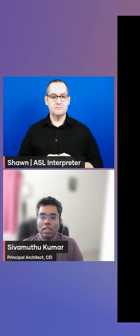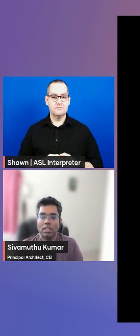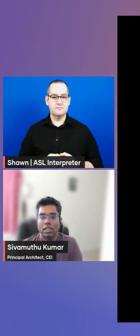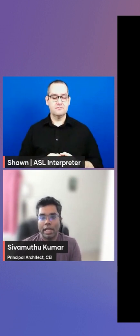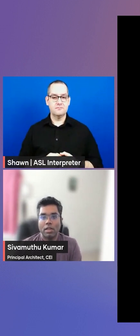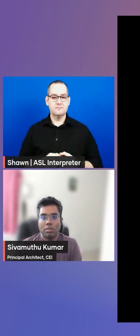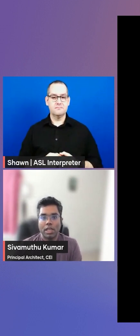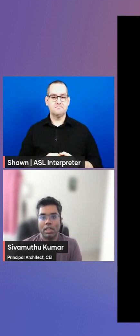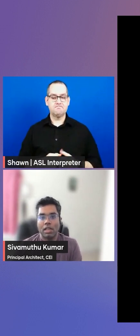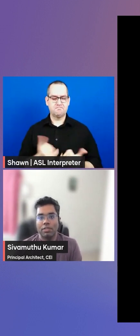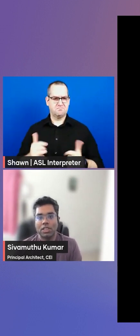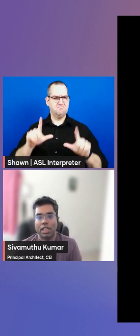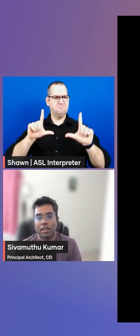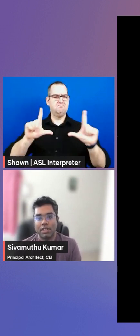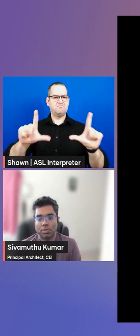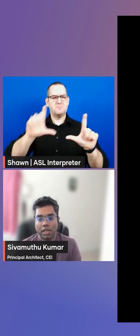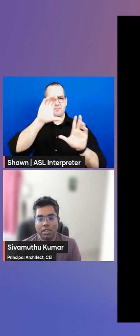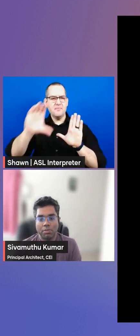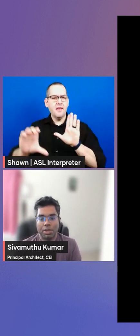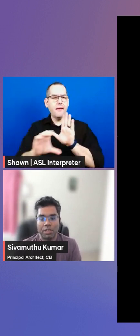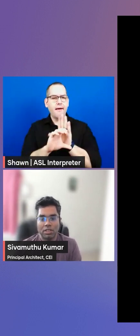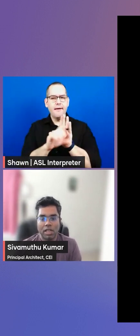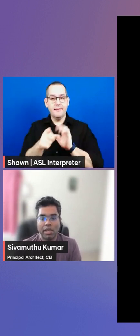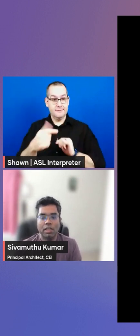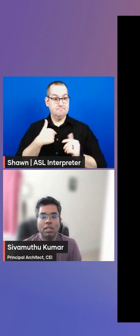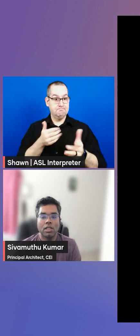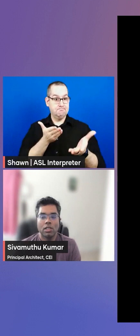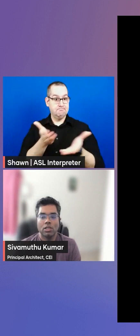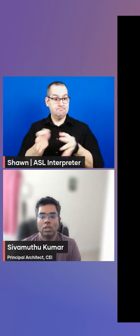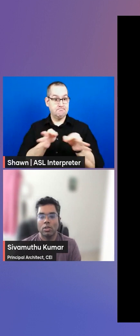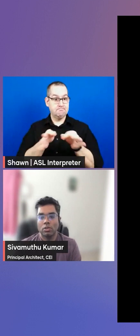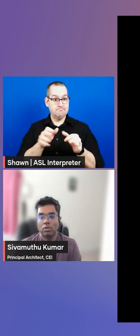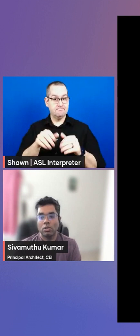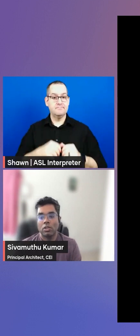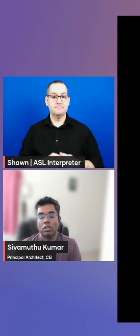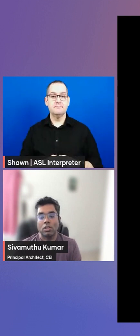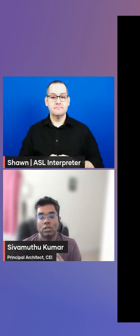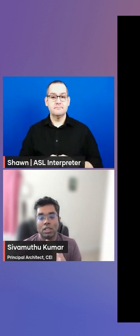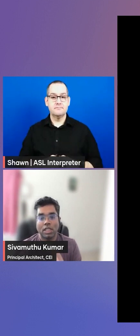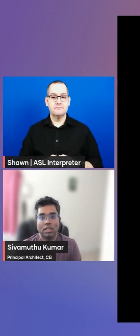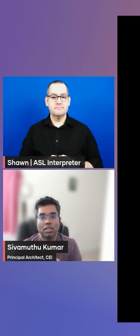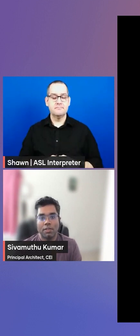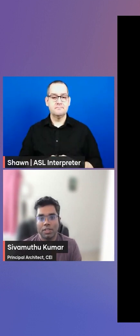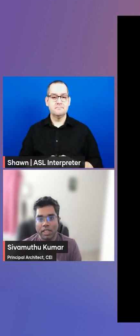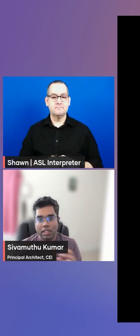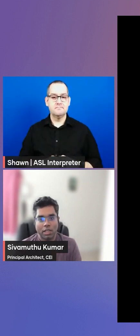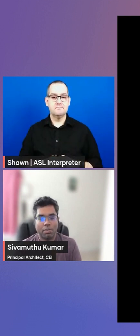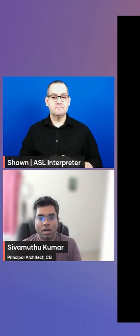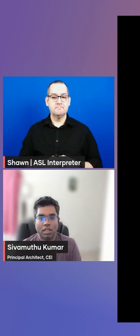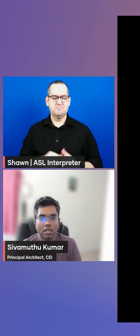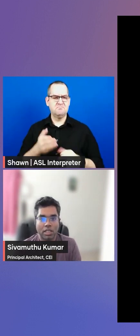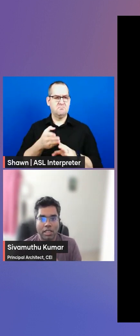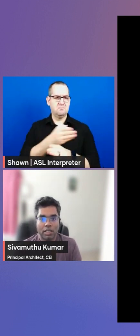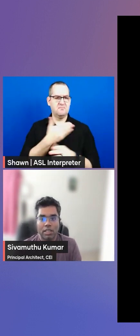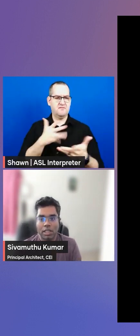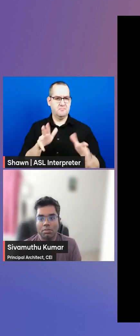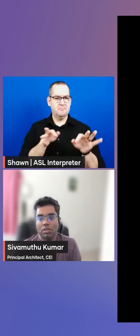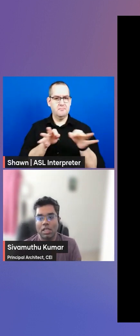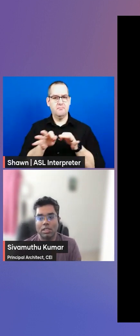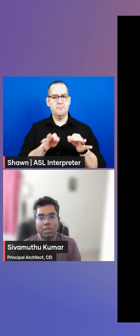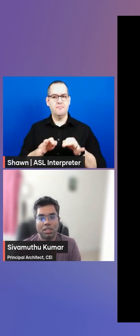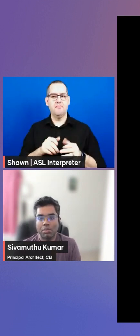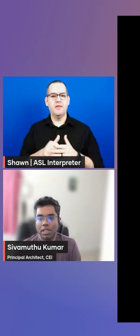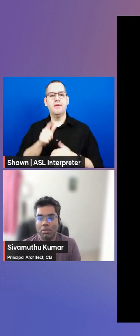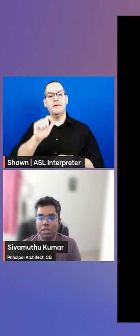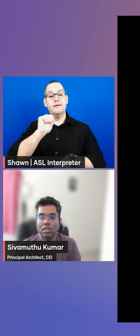So you can see the diagram there, which I have explained in previous slide. So the success of the entire product or the entire